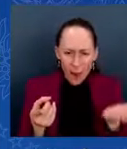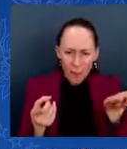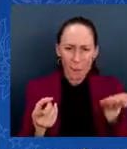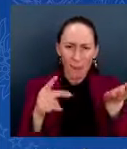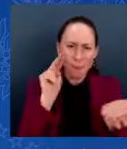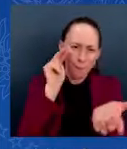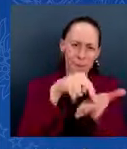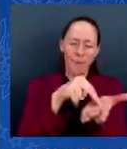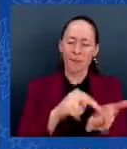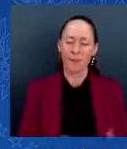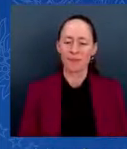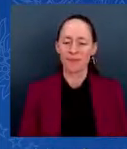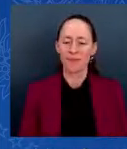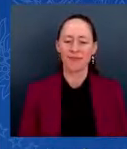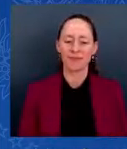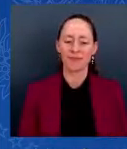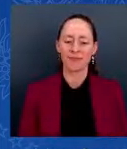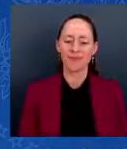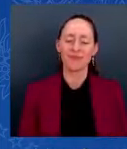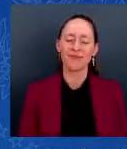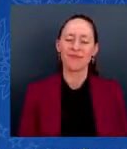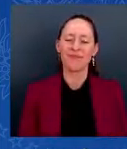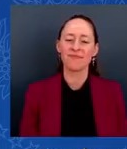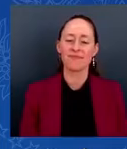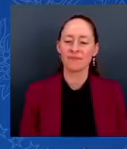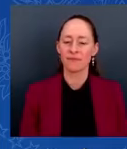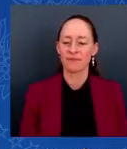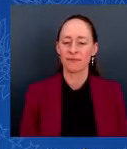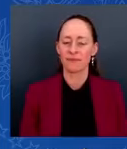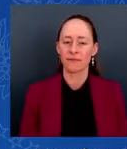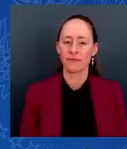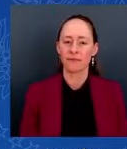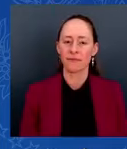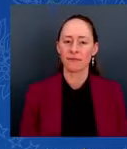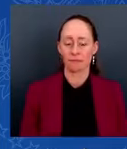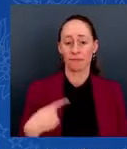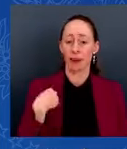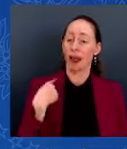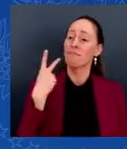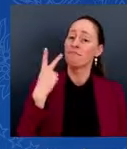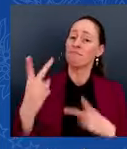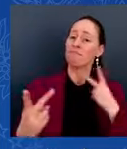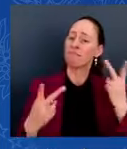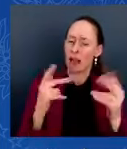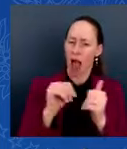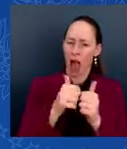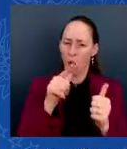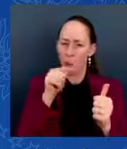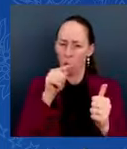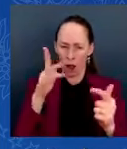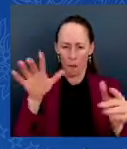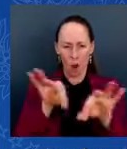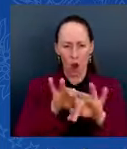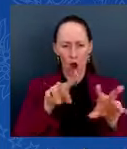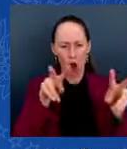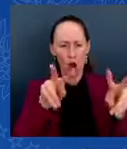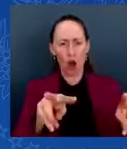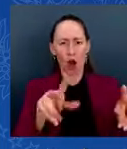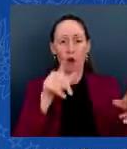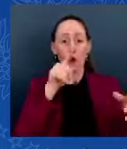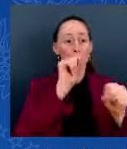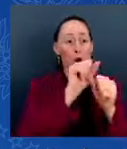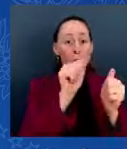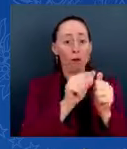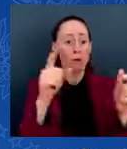I measure the people I work with by their integrity. He does what he says and says what he does. Look,